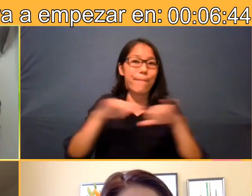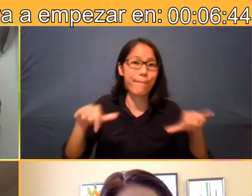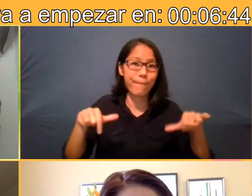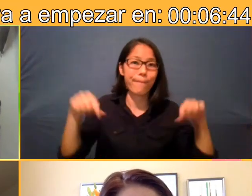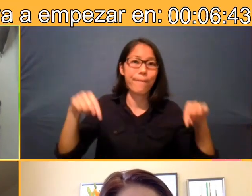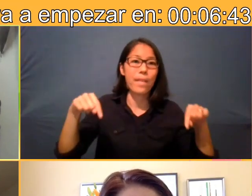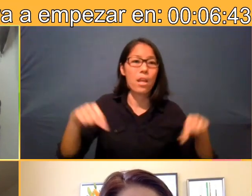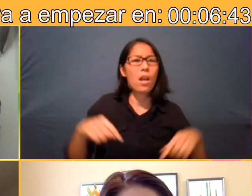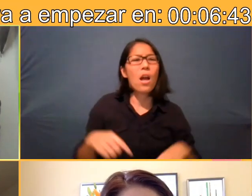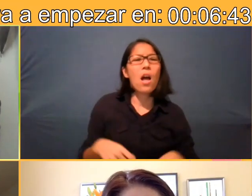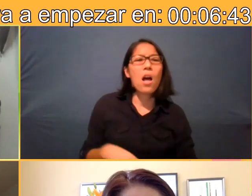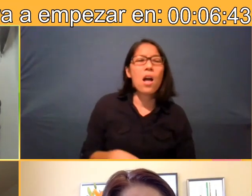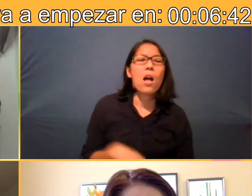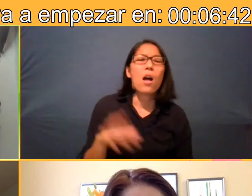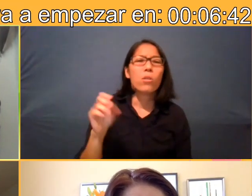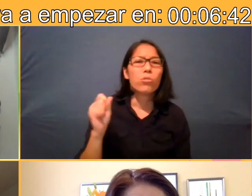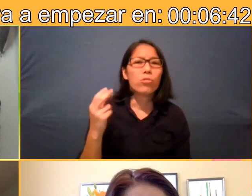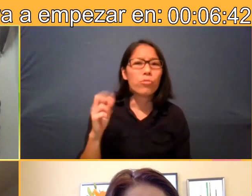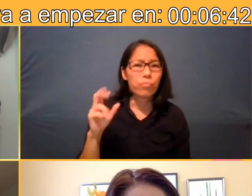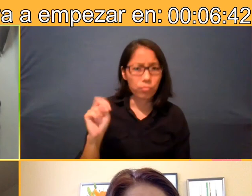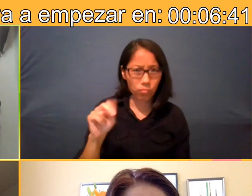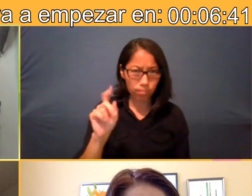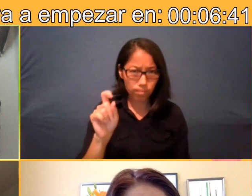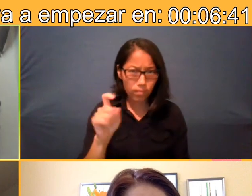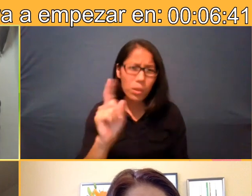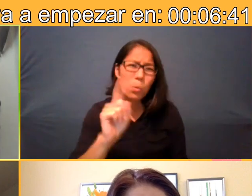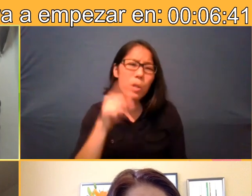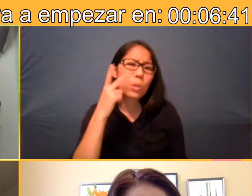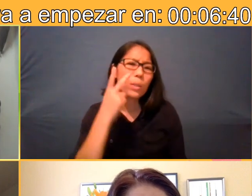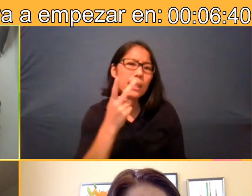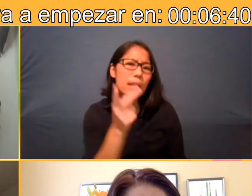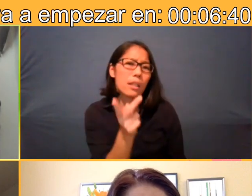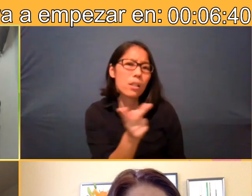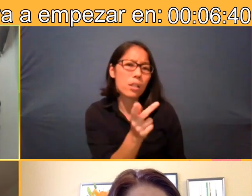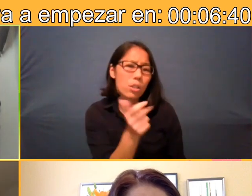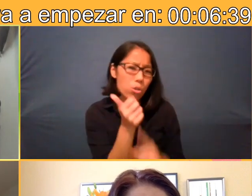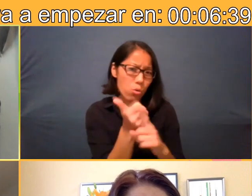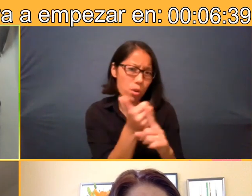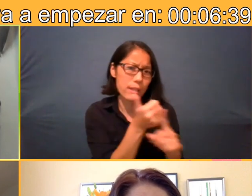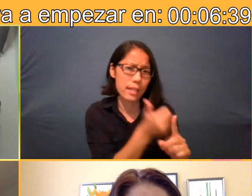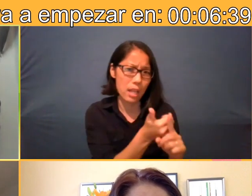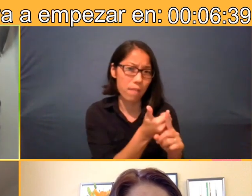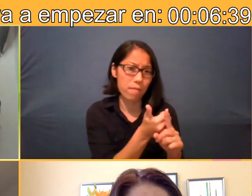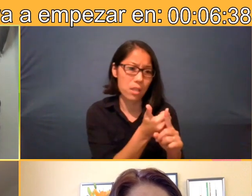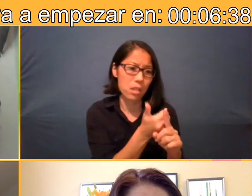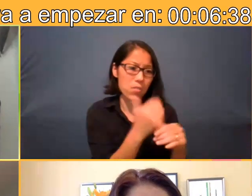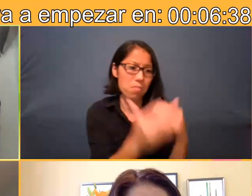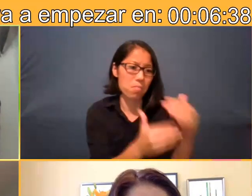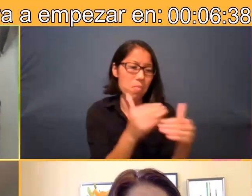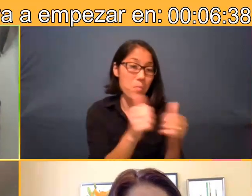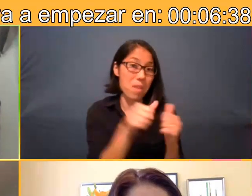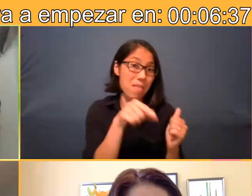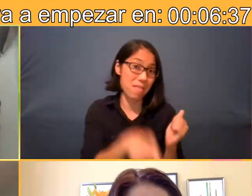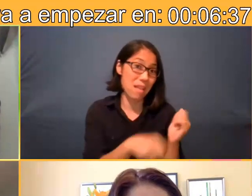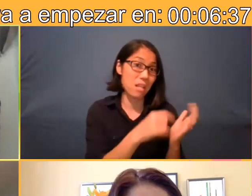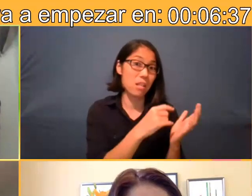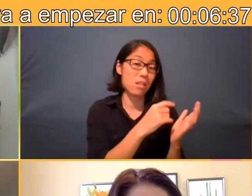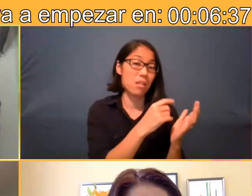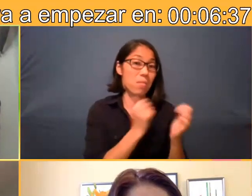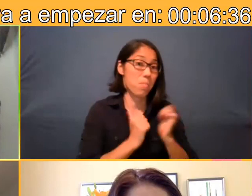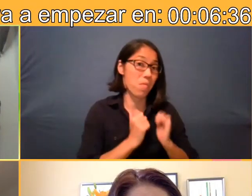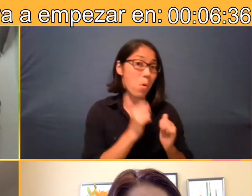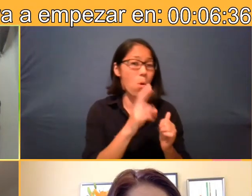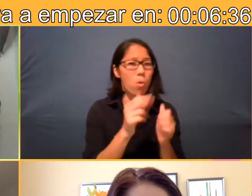do you all see yourselves going with this piece or with other work together or